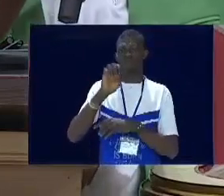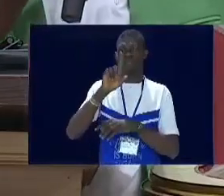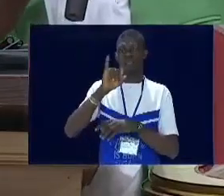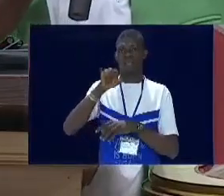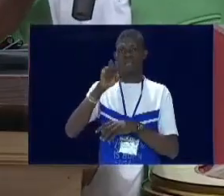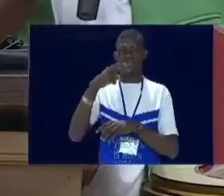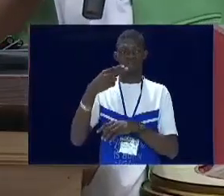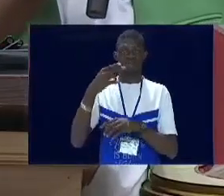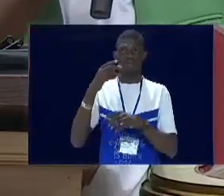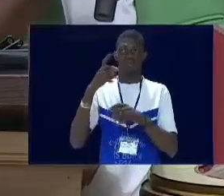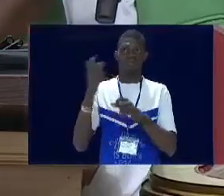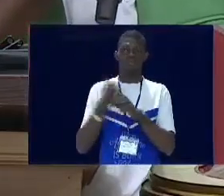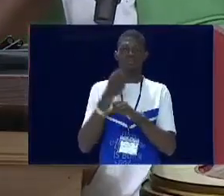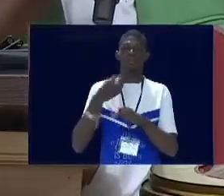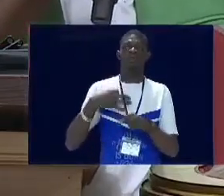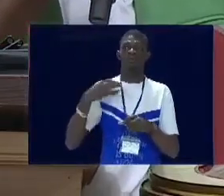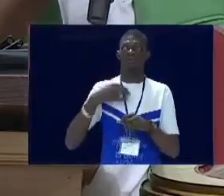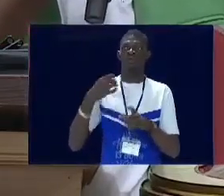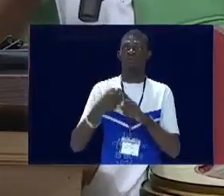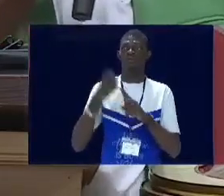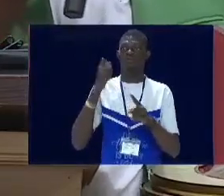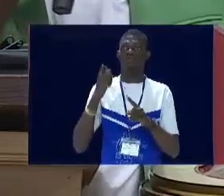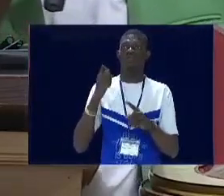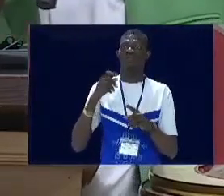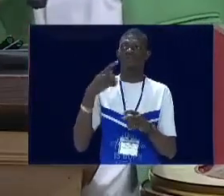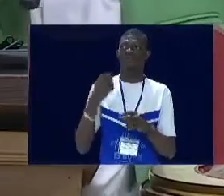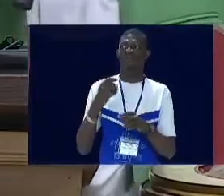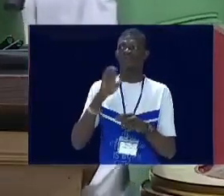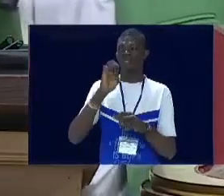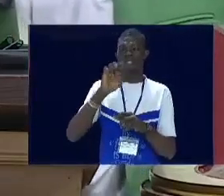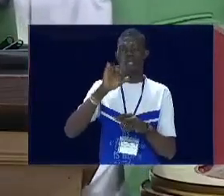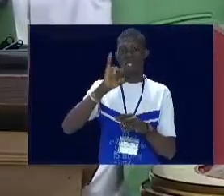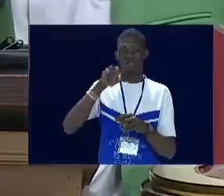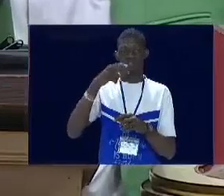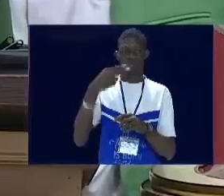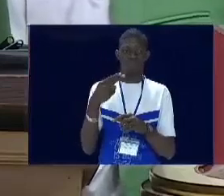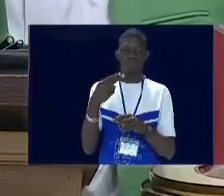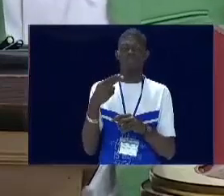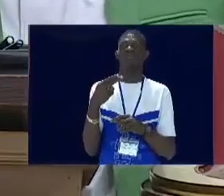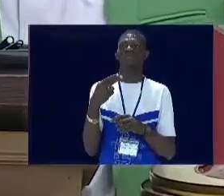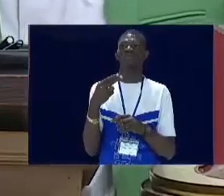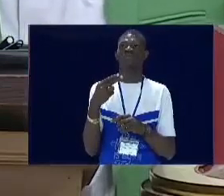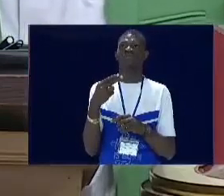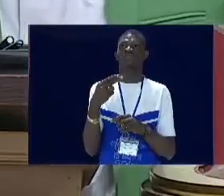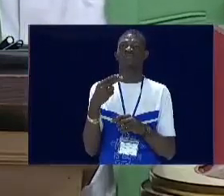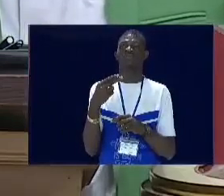Omo agbada to bo lara Elijah.